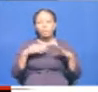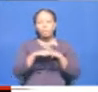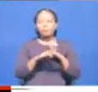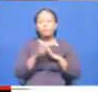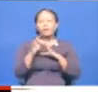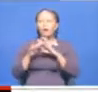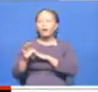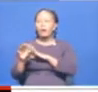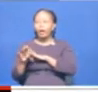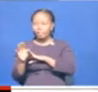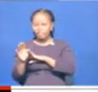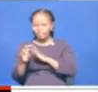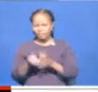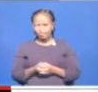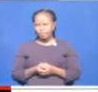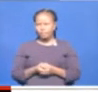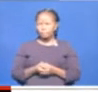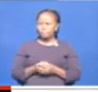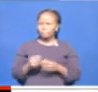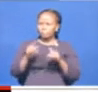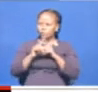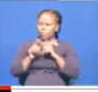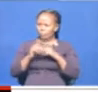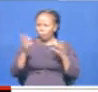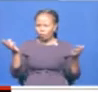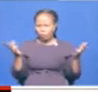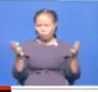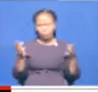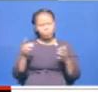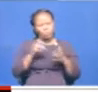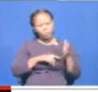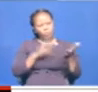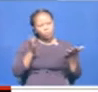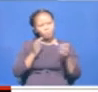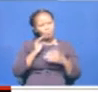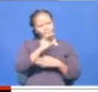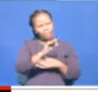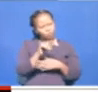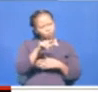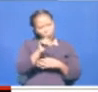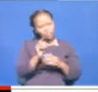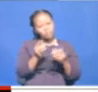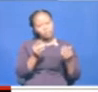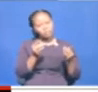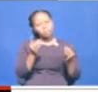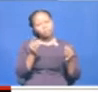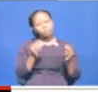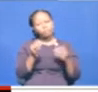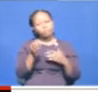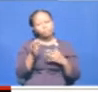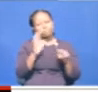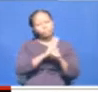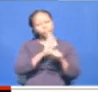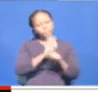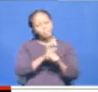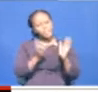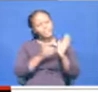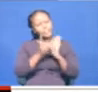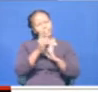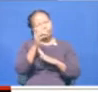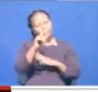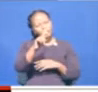Right. And what would be the appeal for this mixed use development in Kenya? So one of the primary